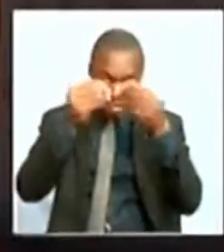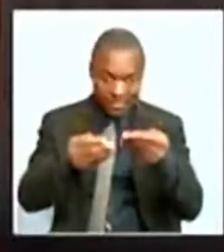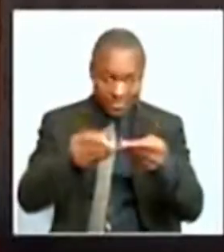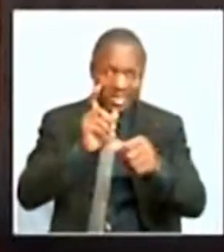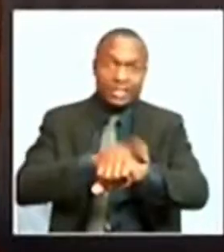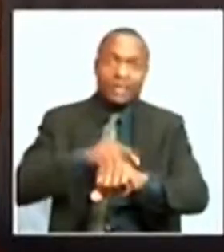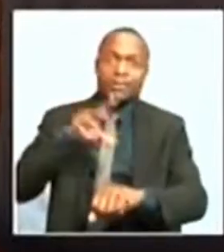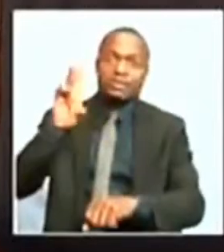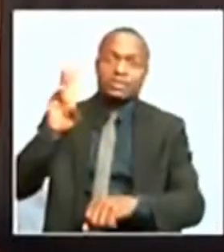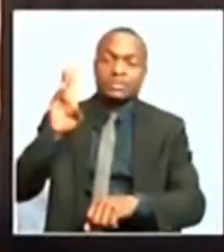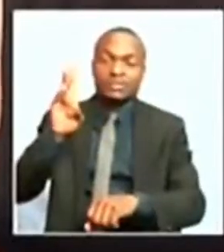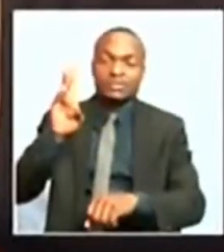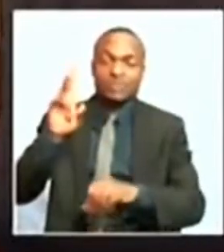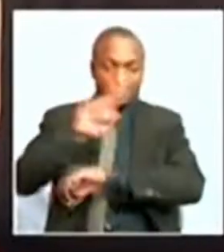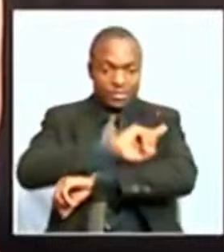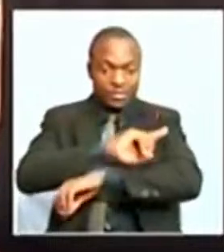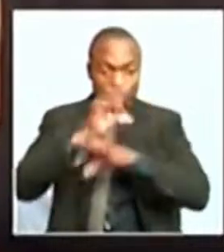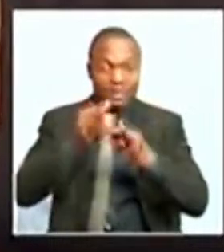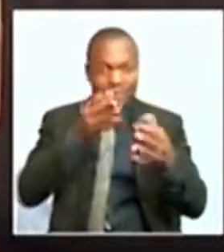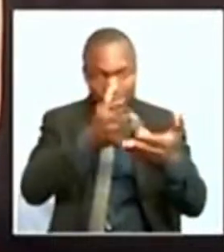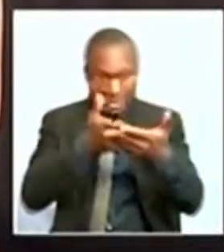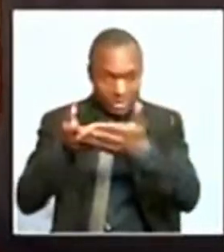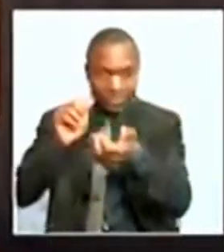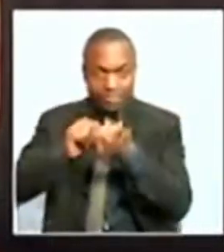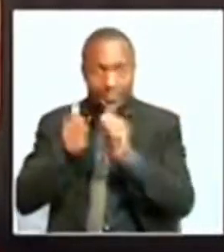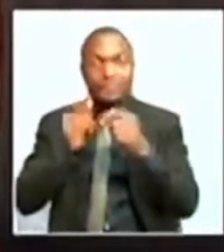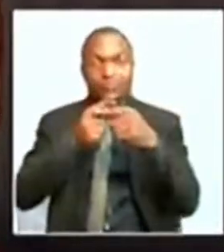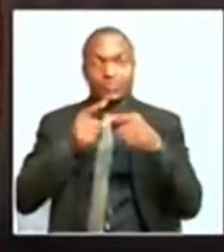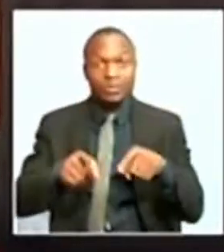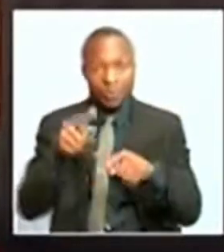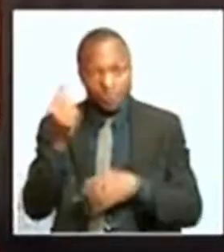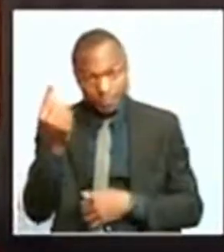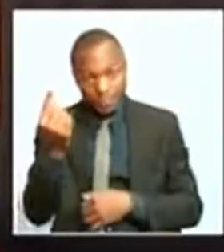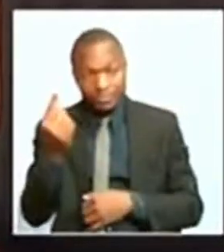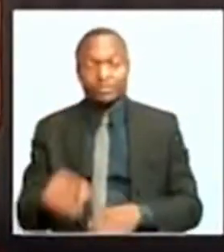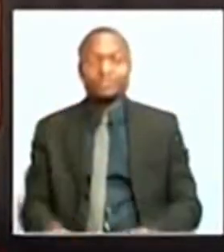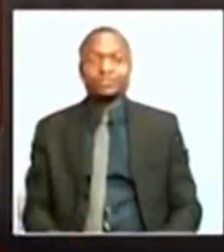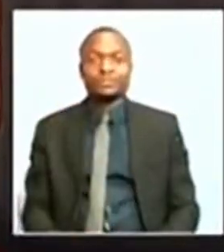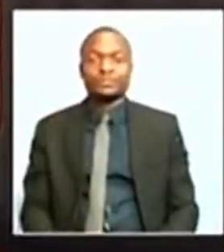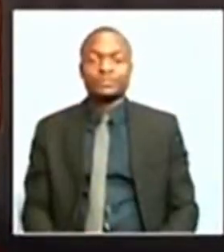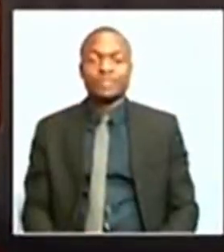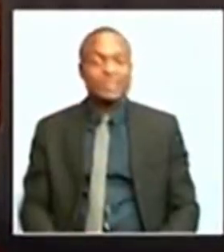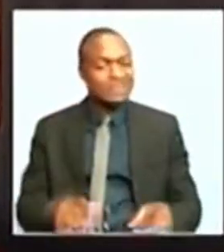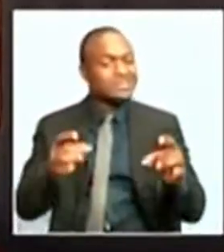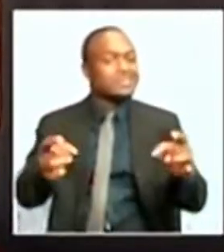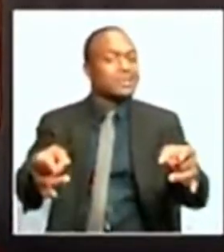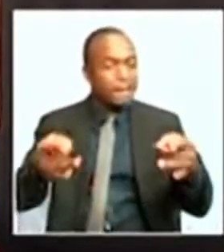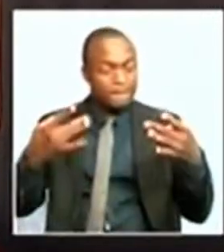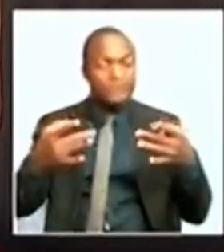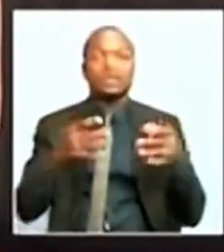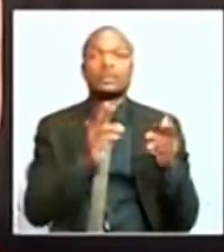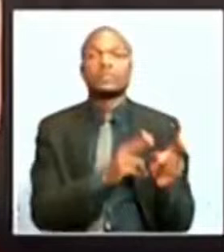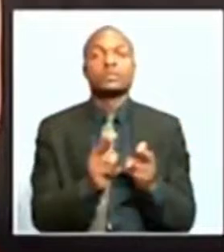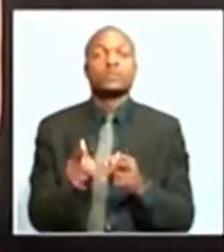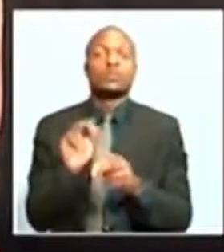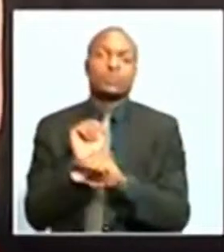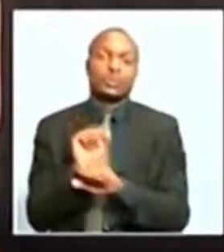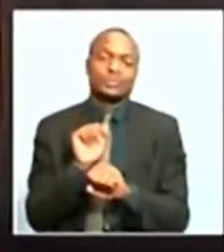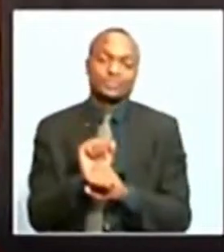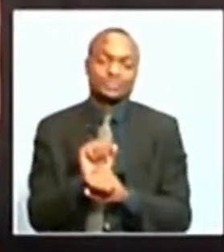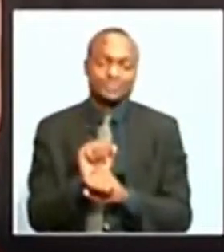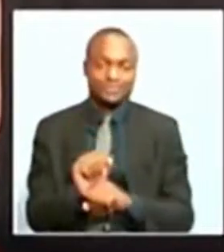calamities happening. So one of those, they're calling, it's being called the Rapid Response Operation,